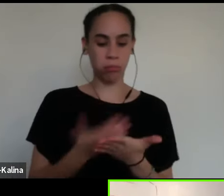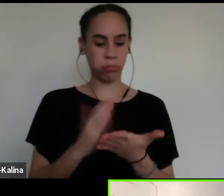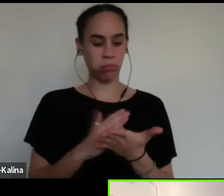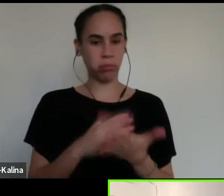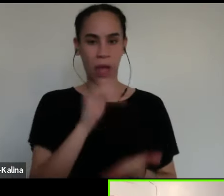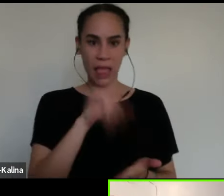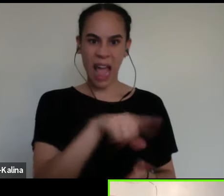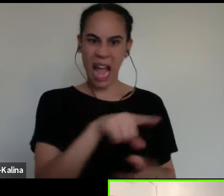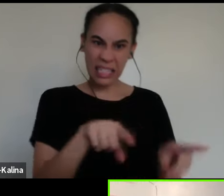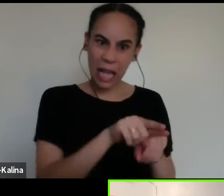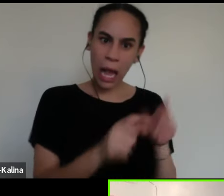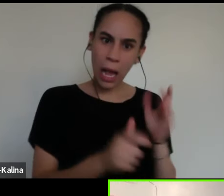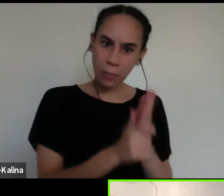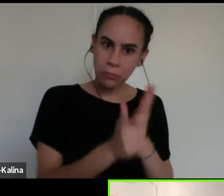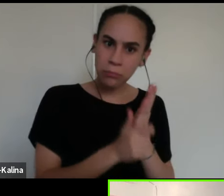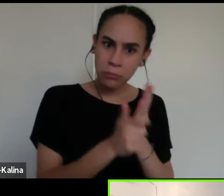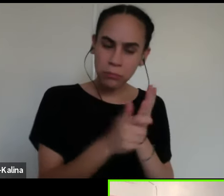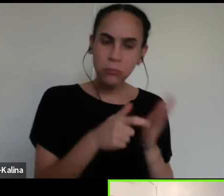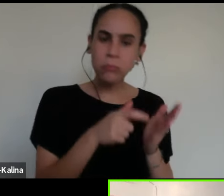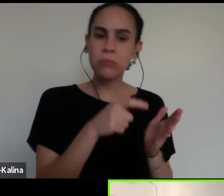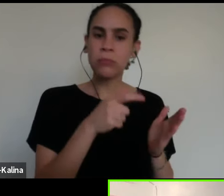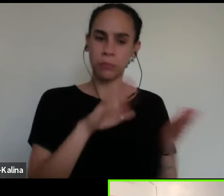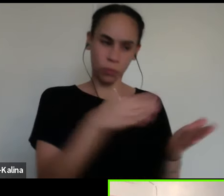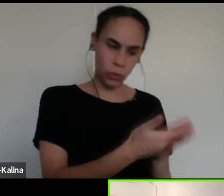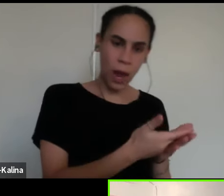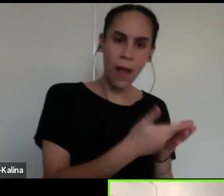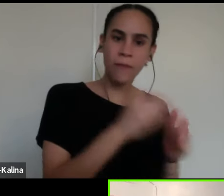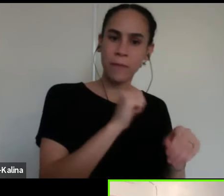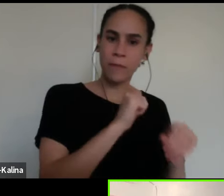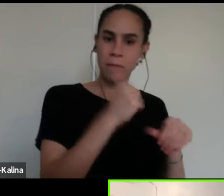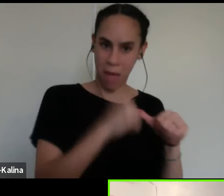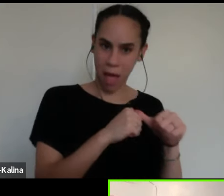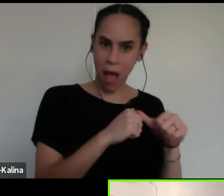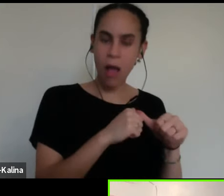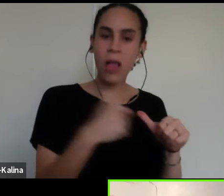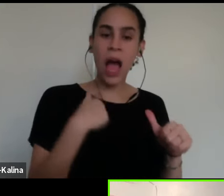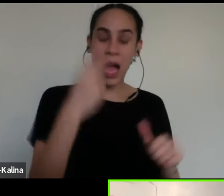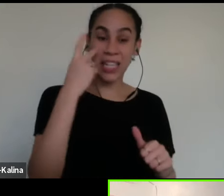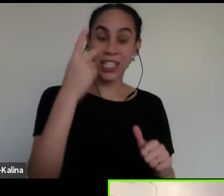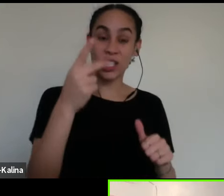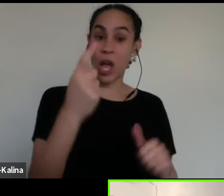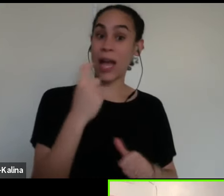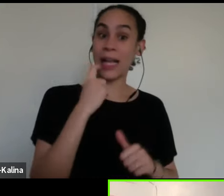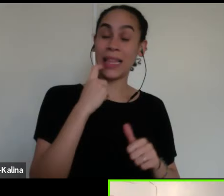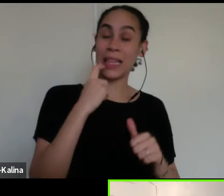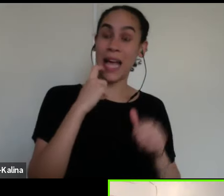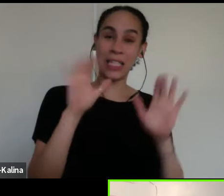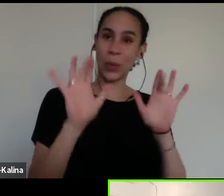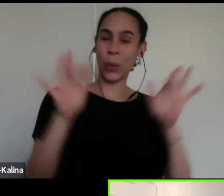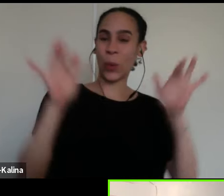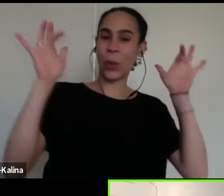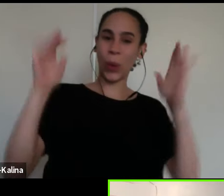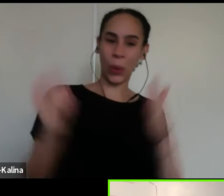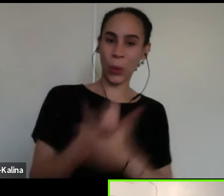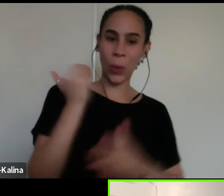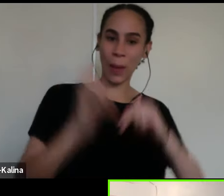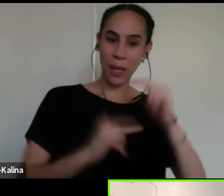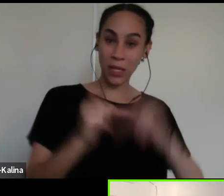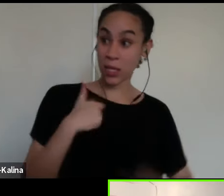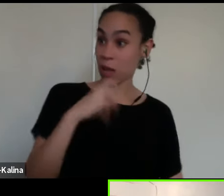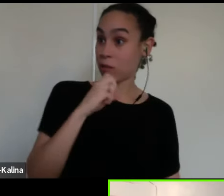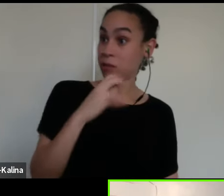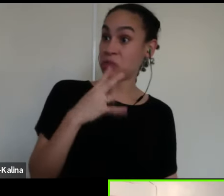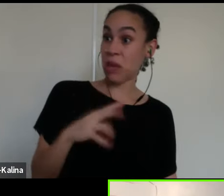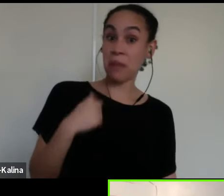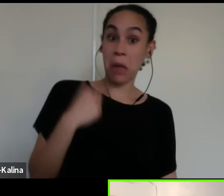house and saw a glass building, shiny, beautiful, new glass building. And being 17, I thought to